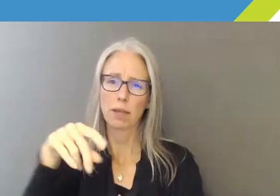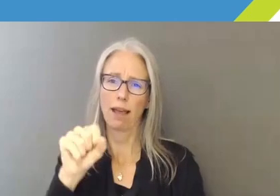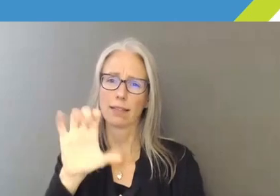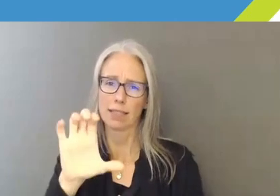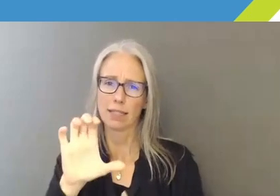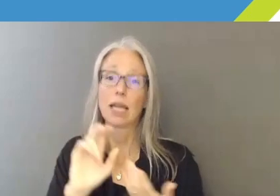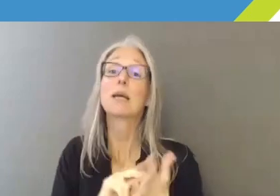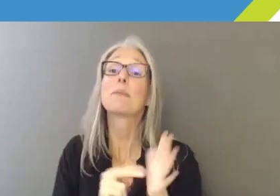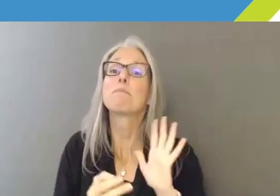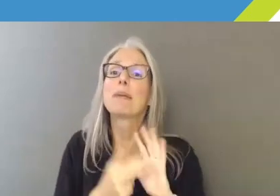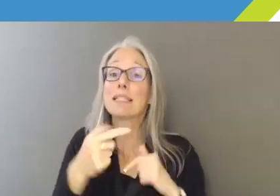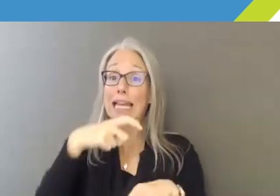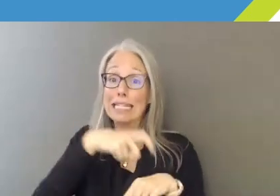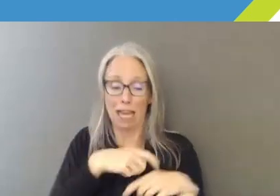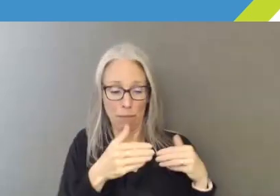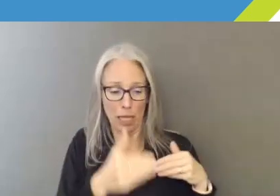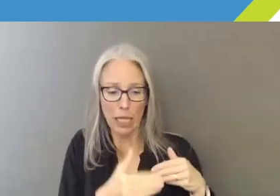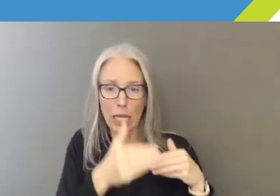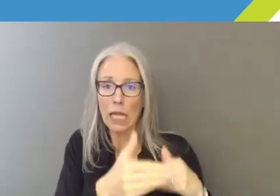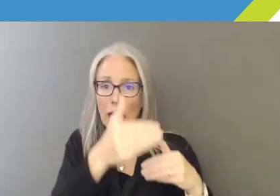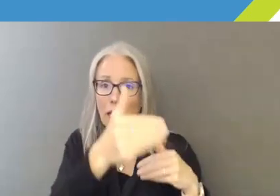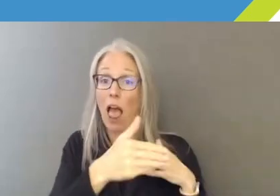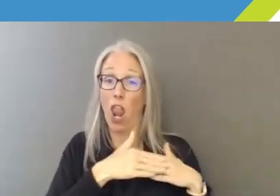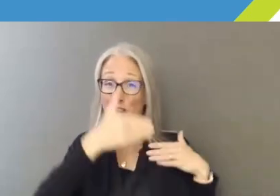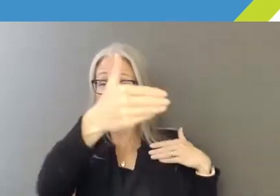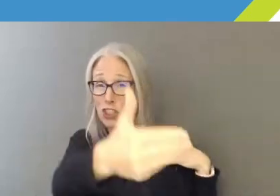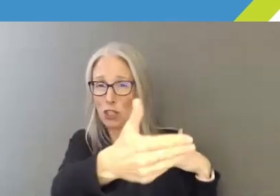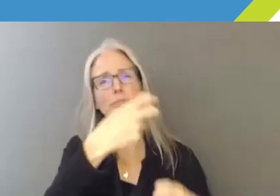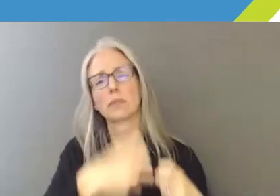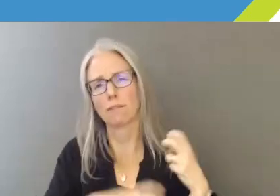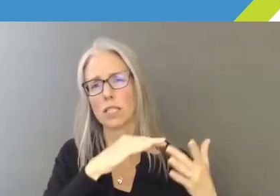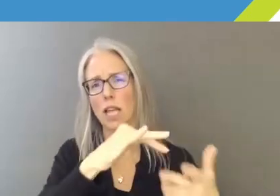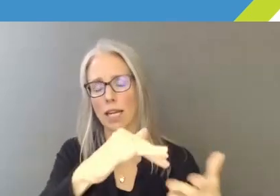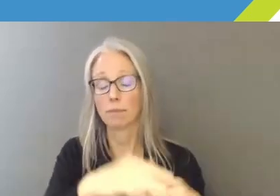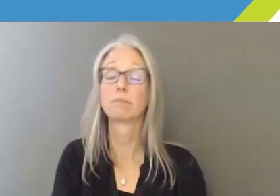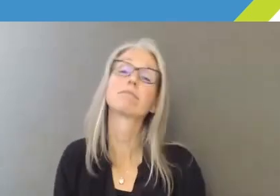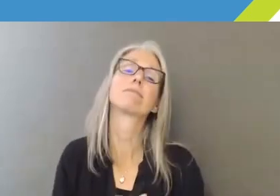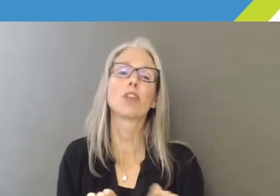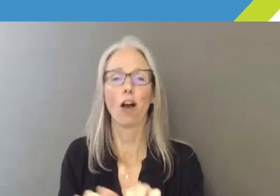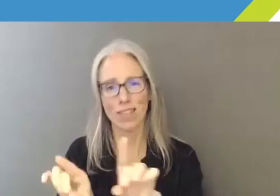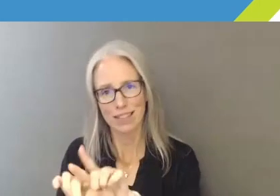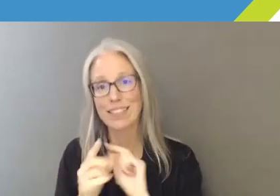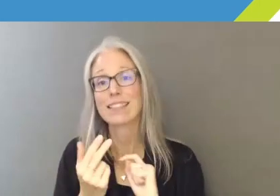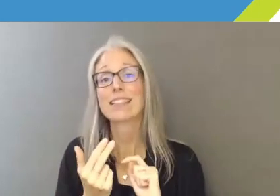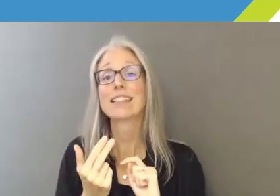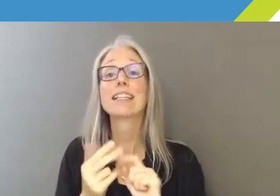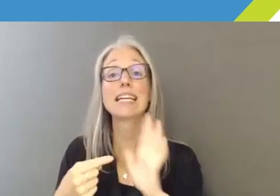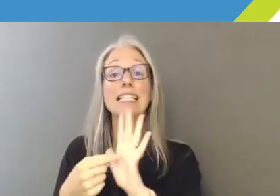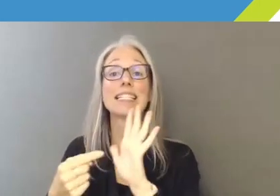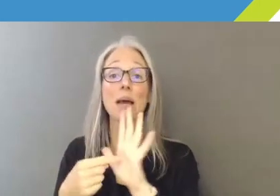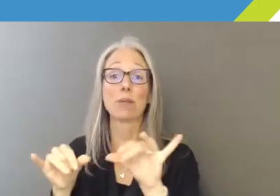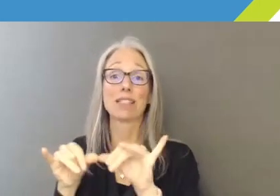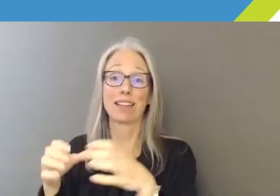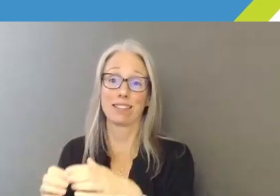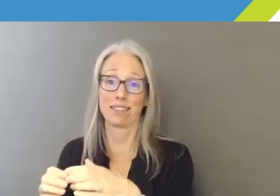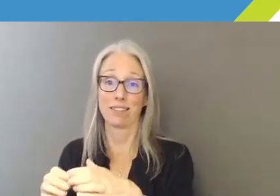term surrogate outcomes, and it's hard to study the longer term meaningful ones. Sample size is of course important. An RCT in 1,000 patients is not the